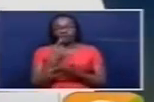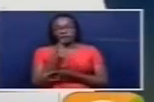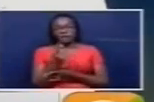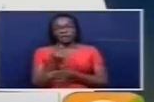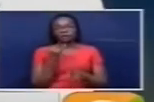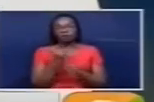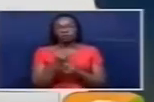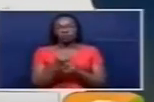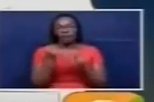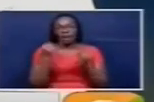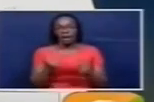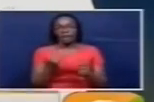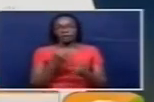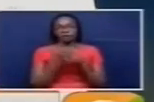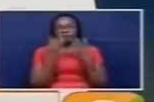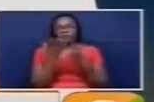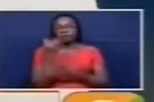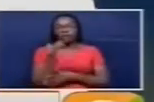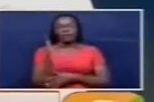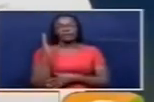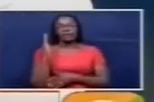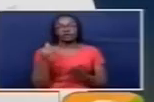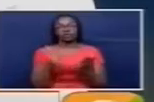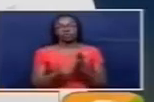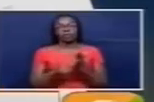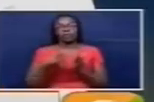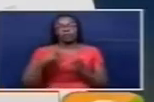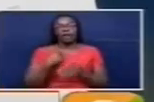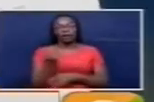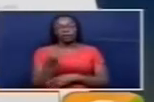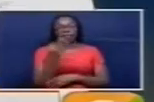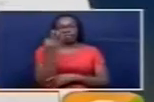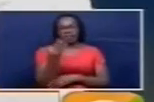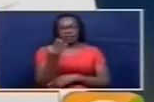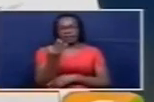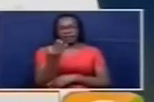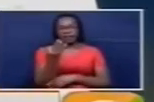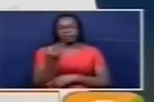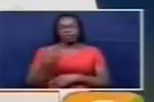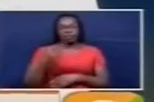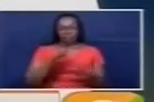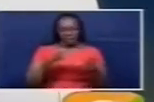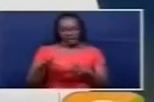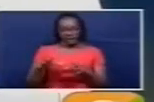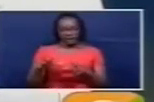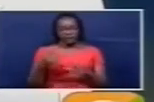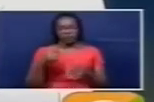unemployment is because of insecurity mm-hmm. in the city center. We have three markets. We have Ziwani, we have Kariako market, we